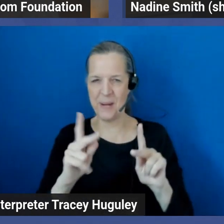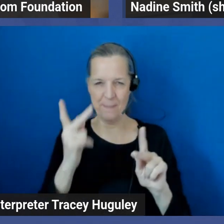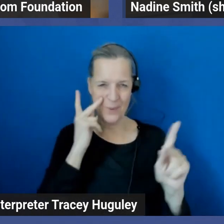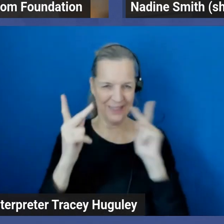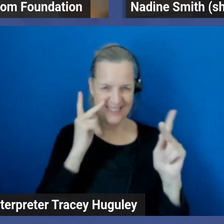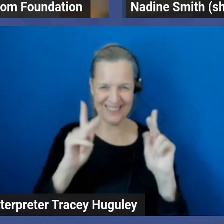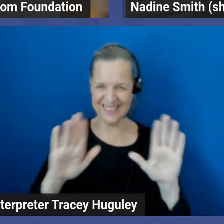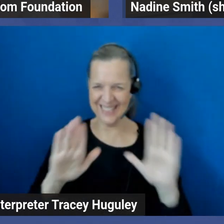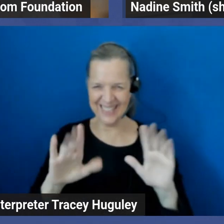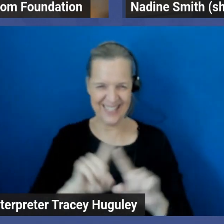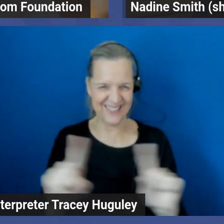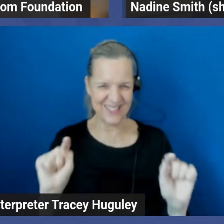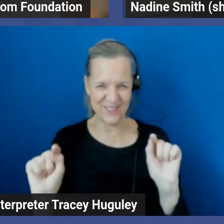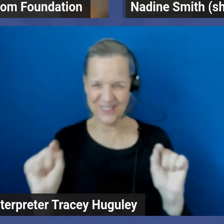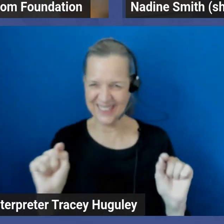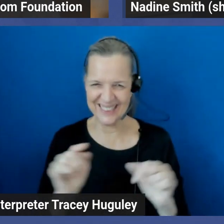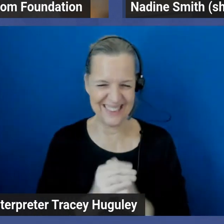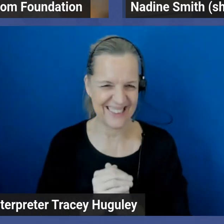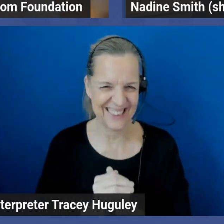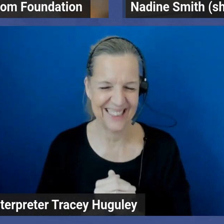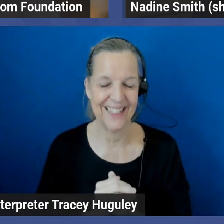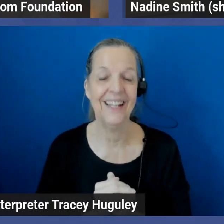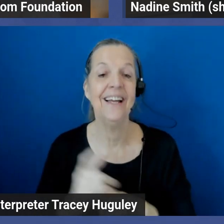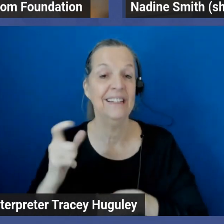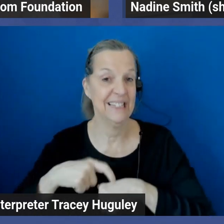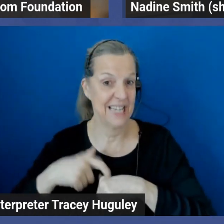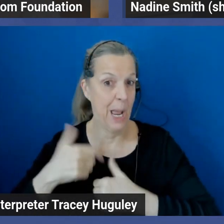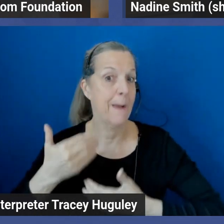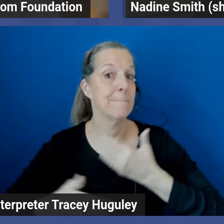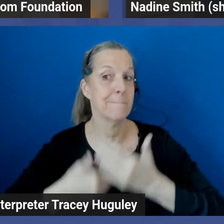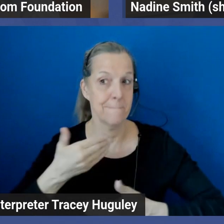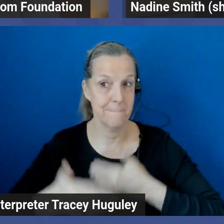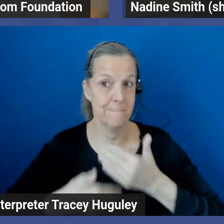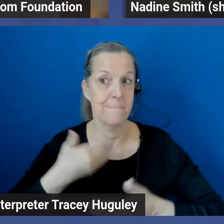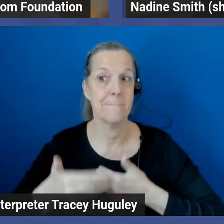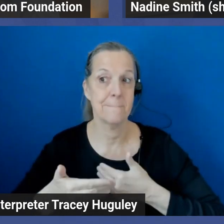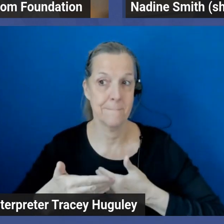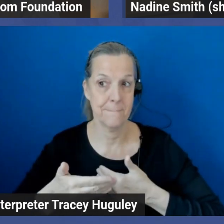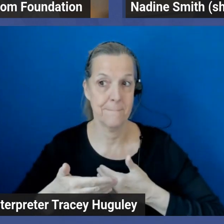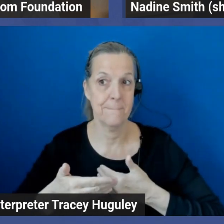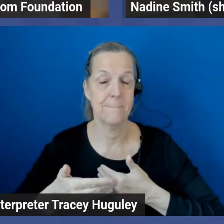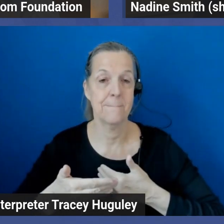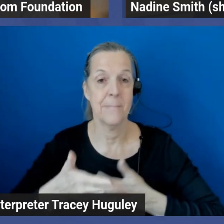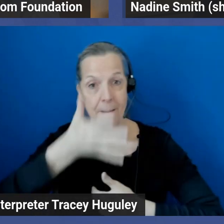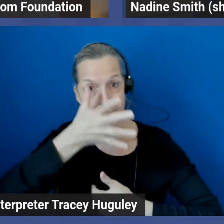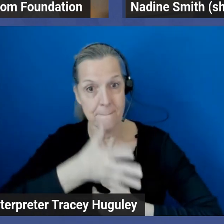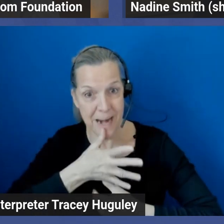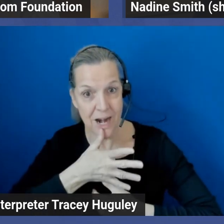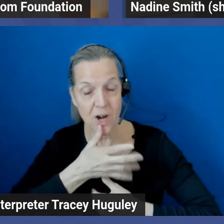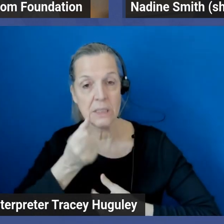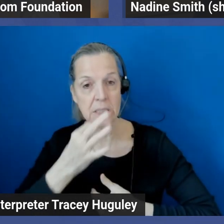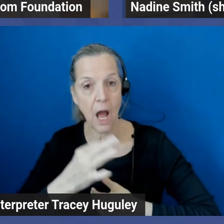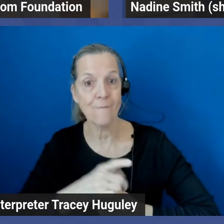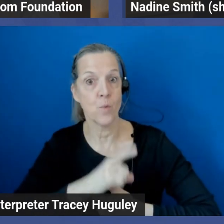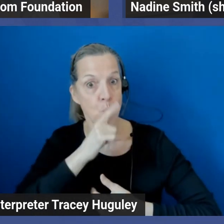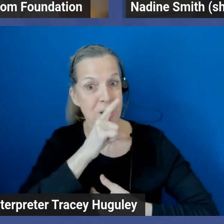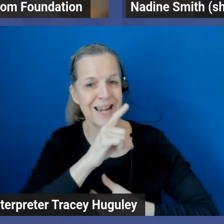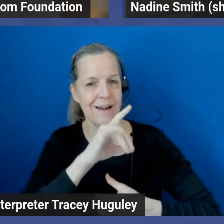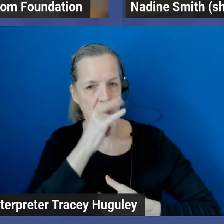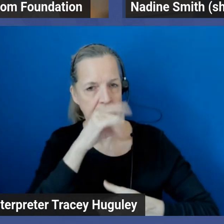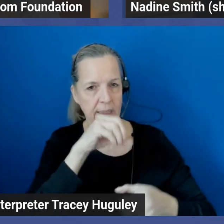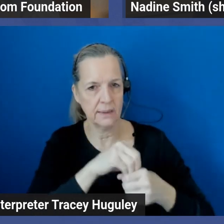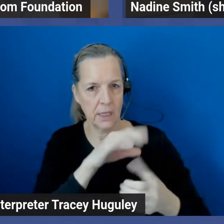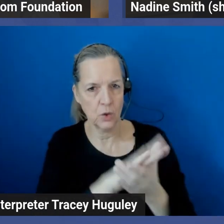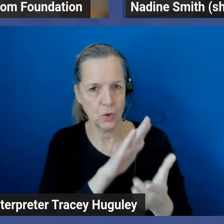difference immediately. And over time, parents of kids in that school system began